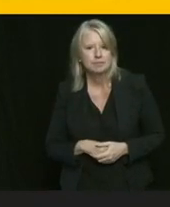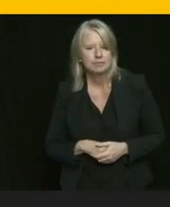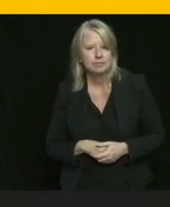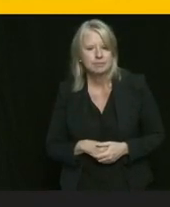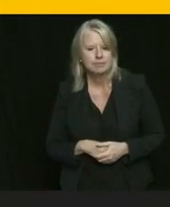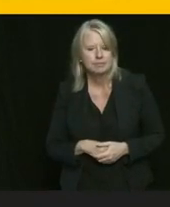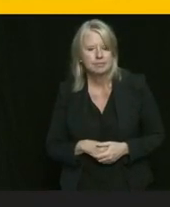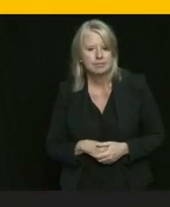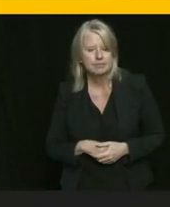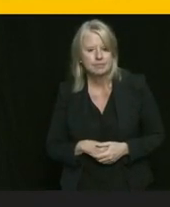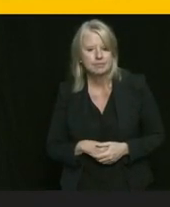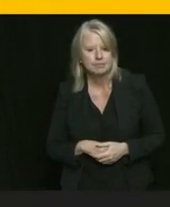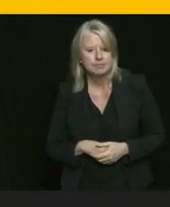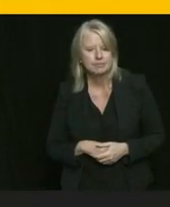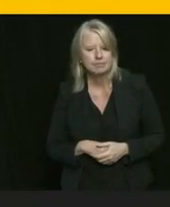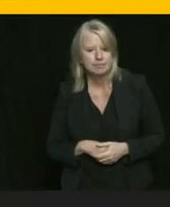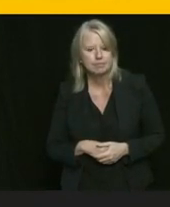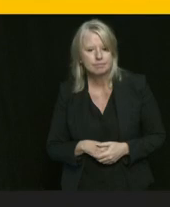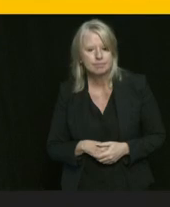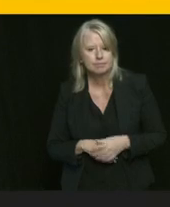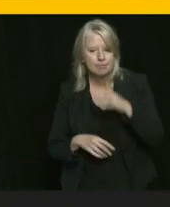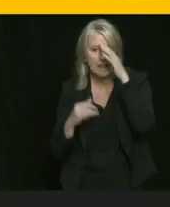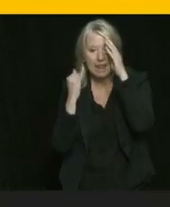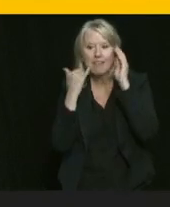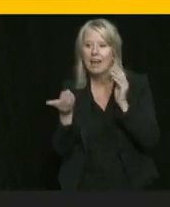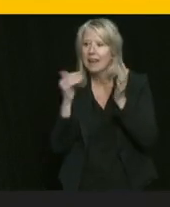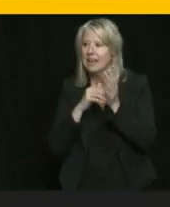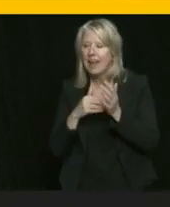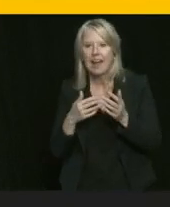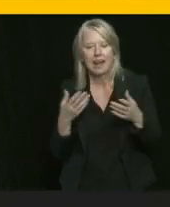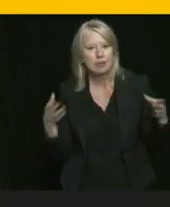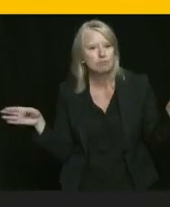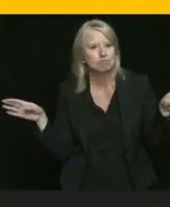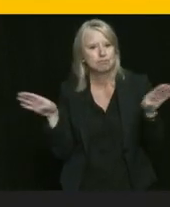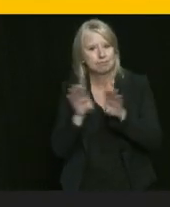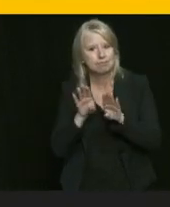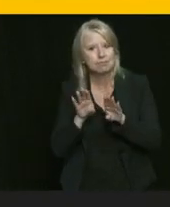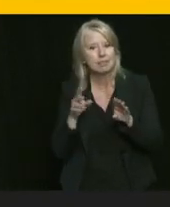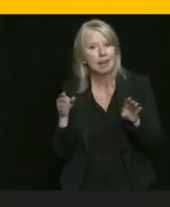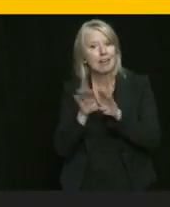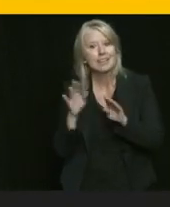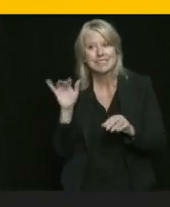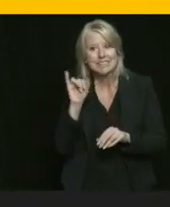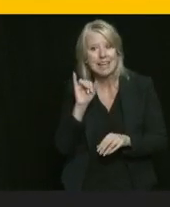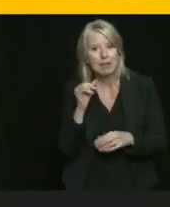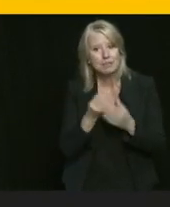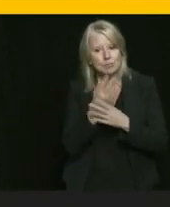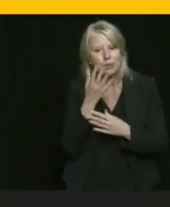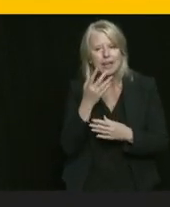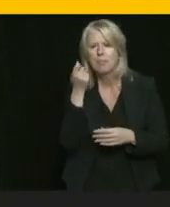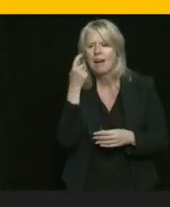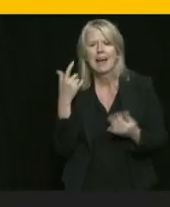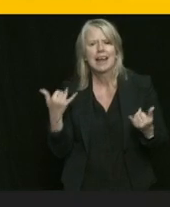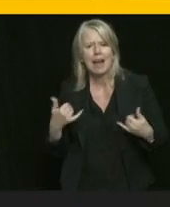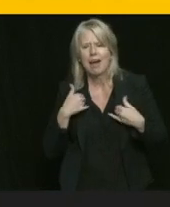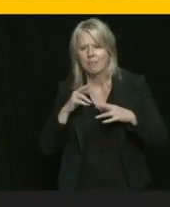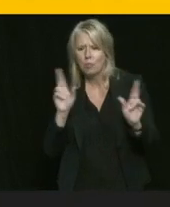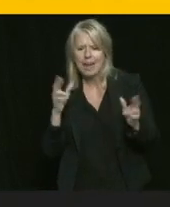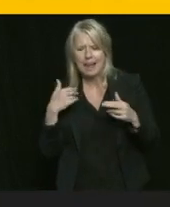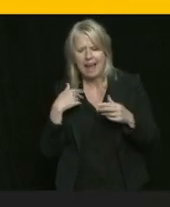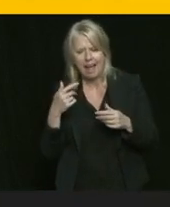We cracked down with the big hammer of a national lockdown in the spring, but now our tools are more